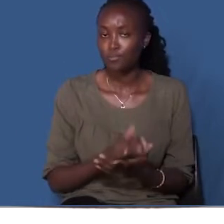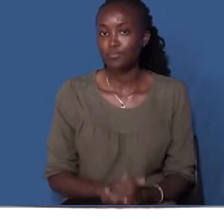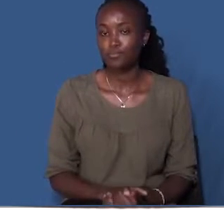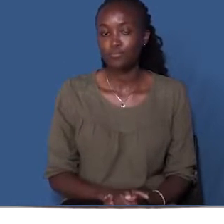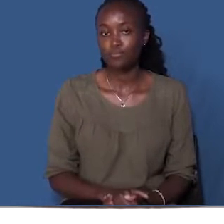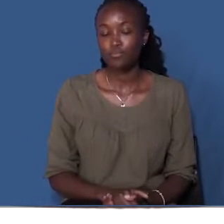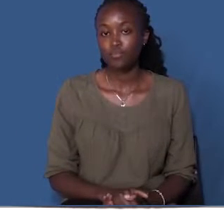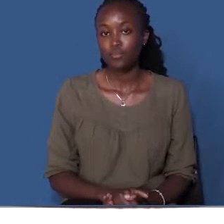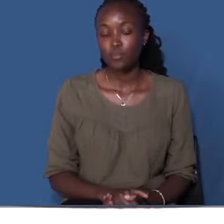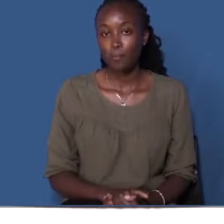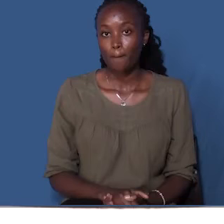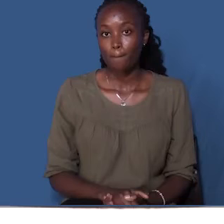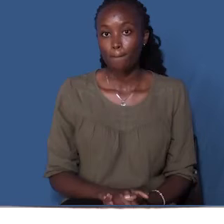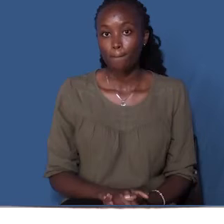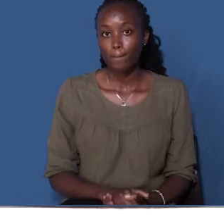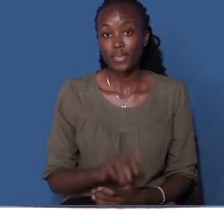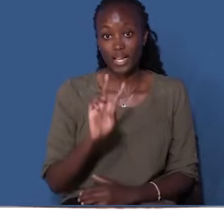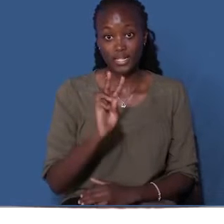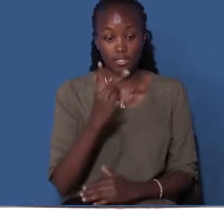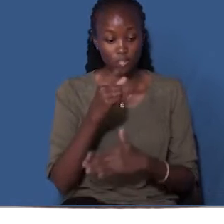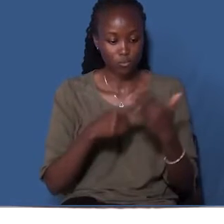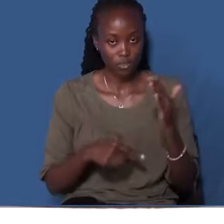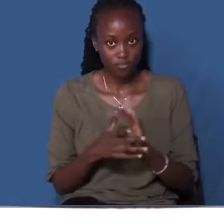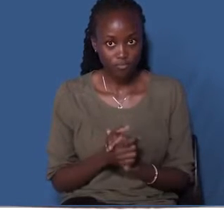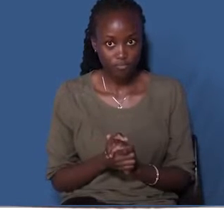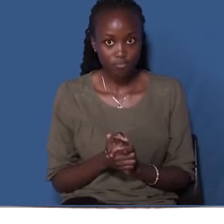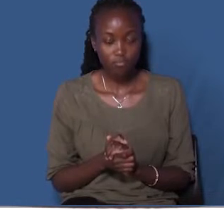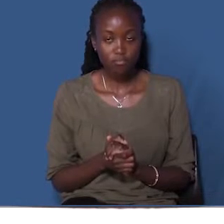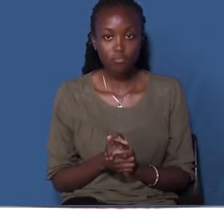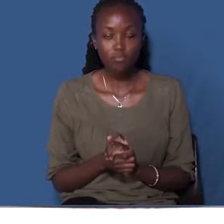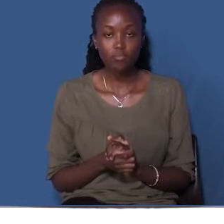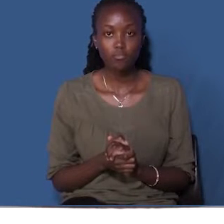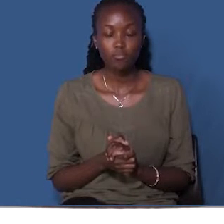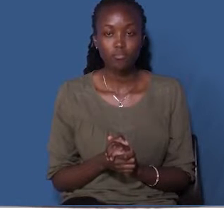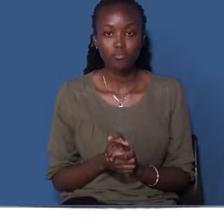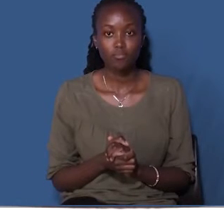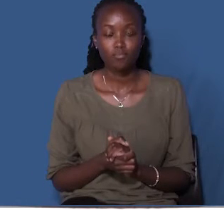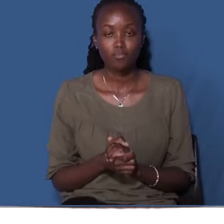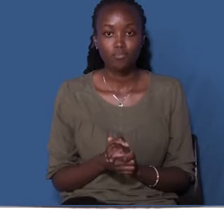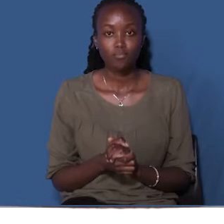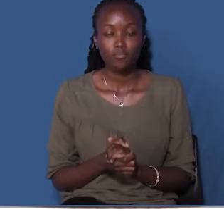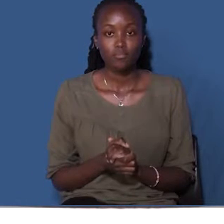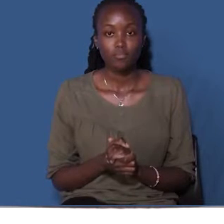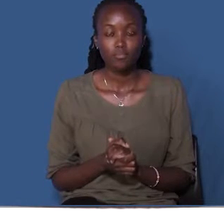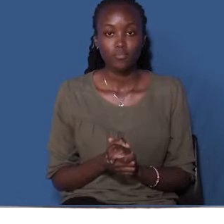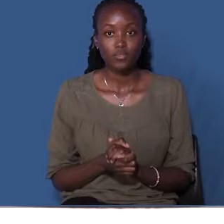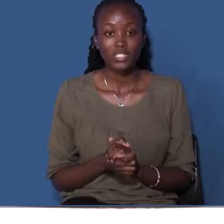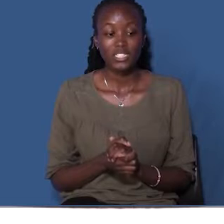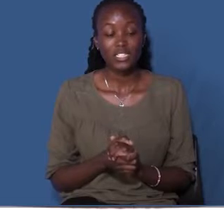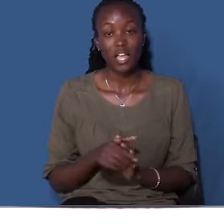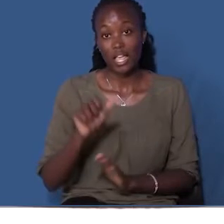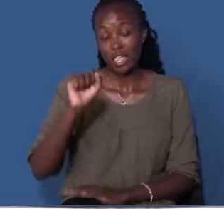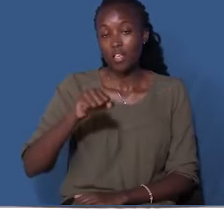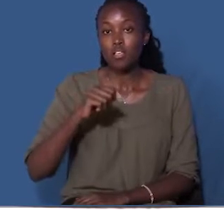The second thing is this, that burial also was the last humiliation that was offered for him. And though Joseph